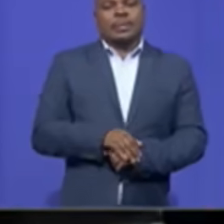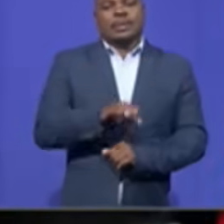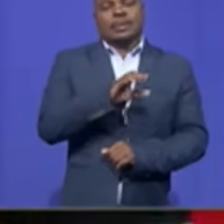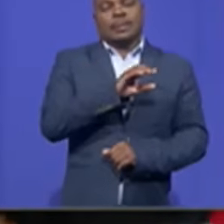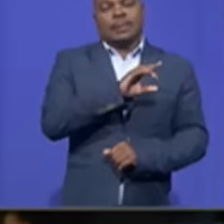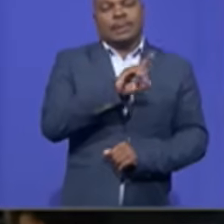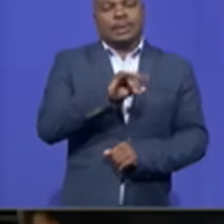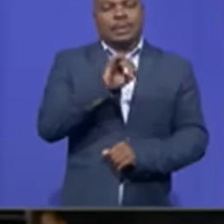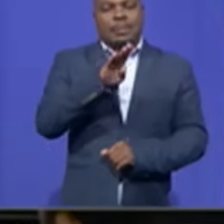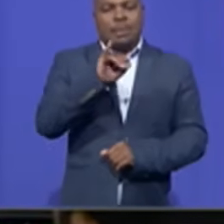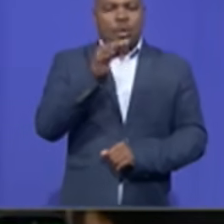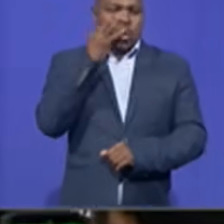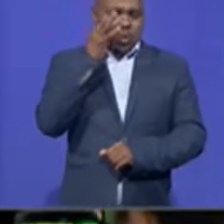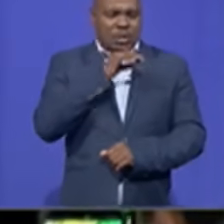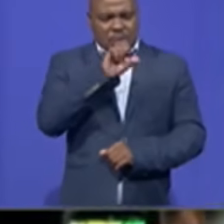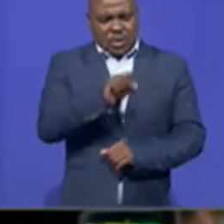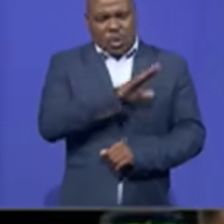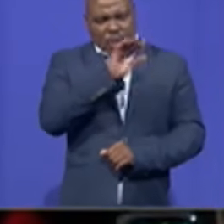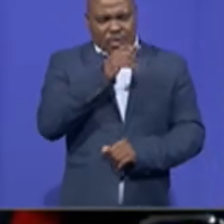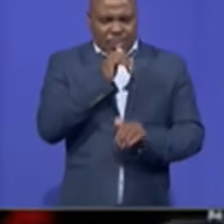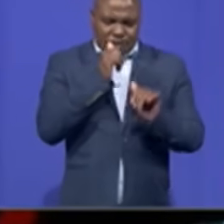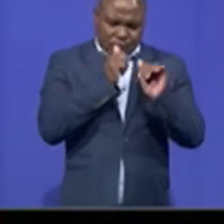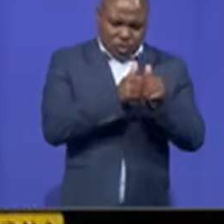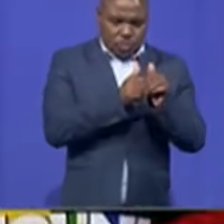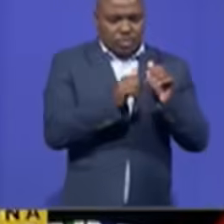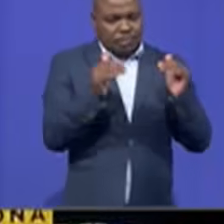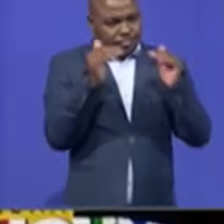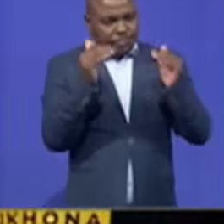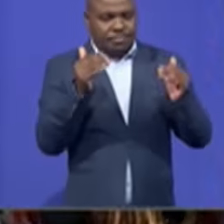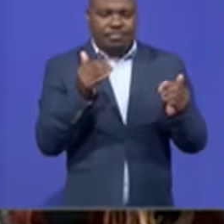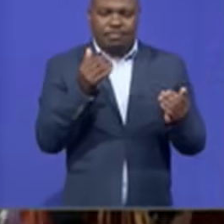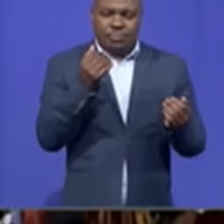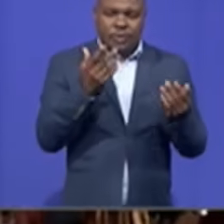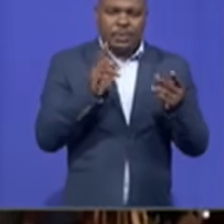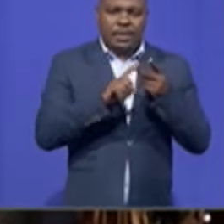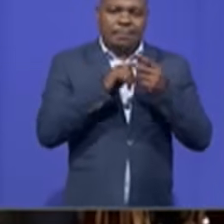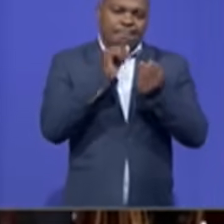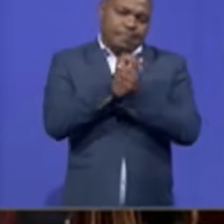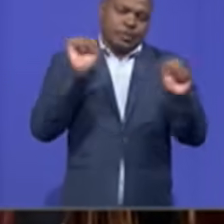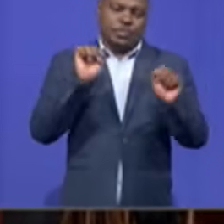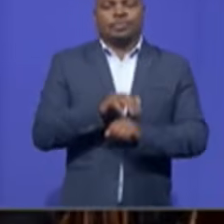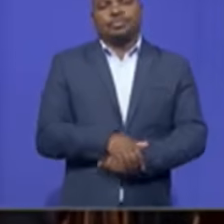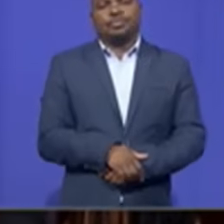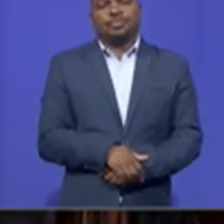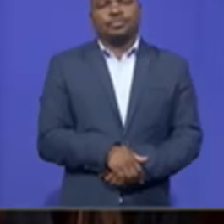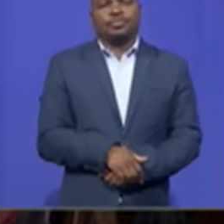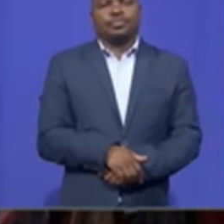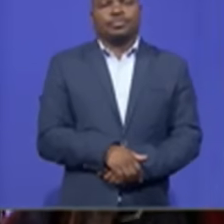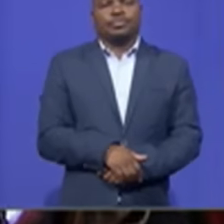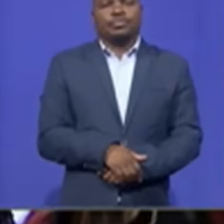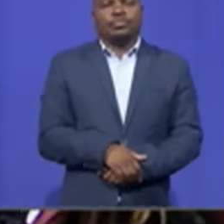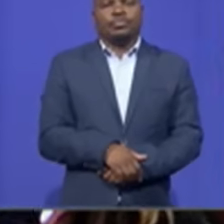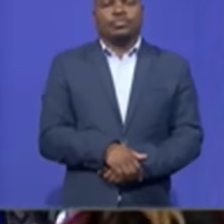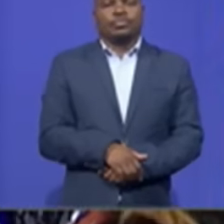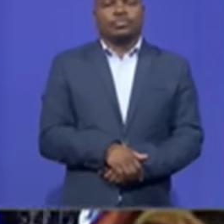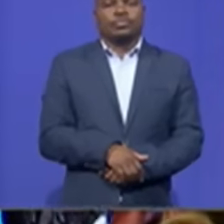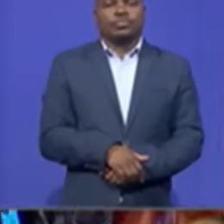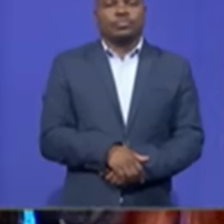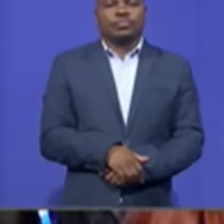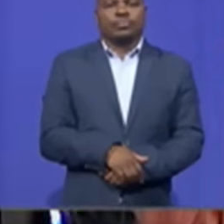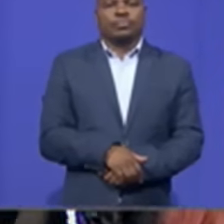aha naha o tsepamisitse maikutlo ho toka, tekatekano le tokoloho. Thabiso Khadebe, Ditaba tsa